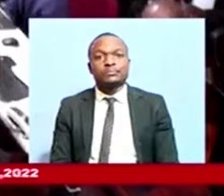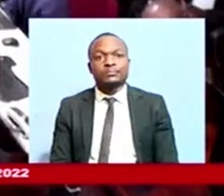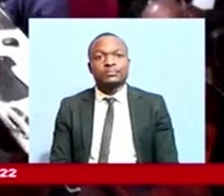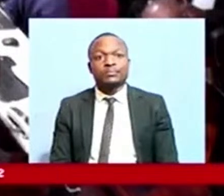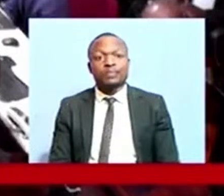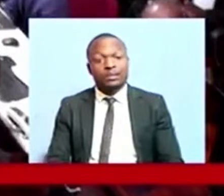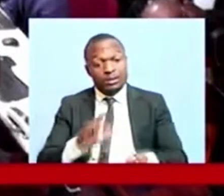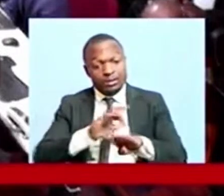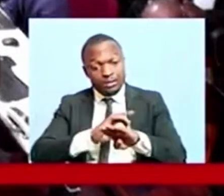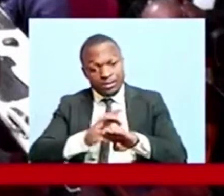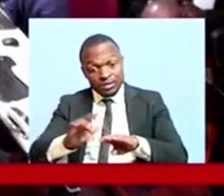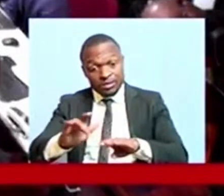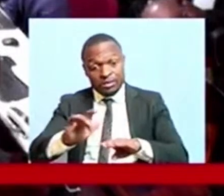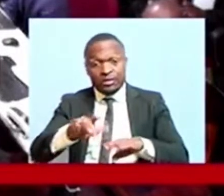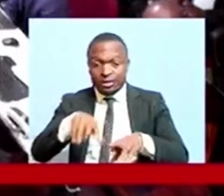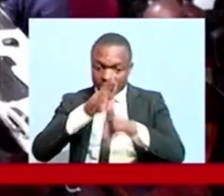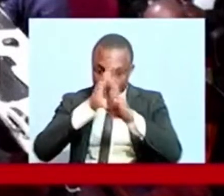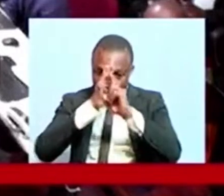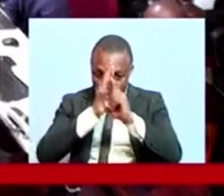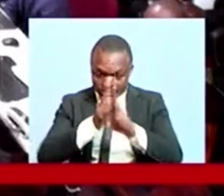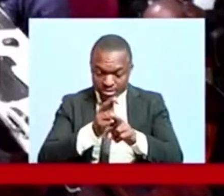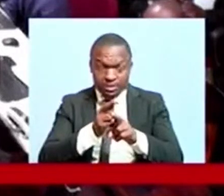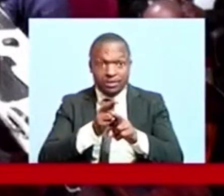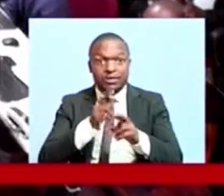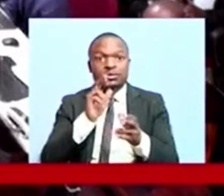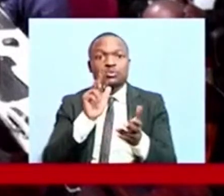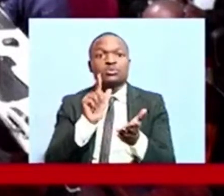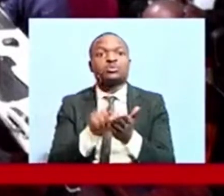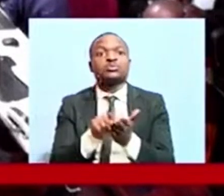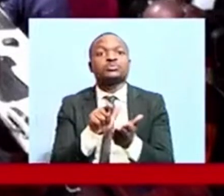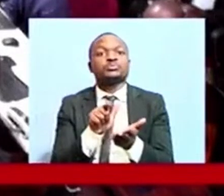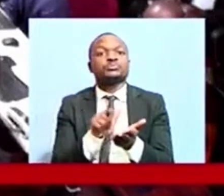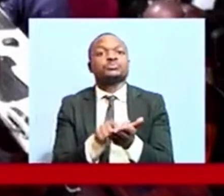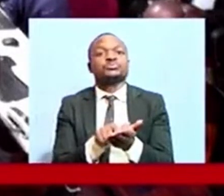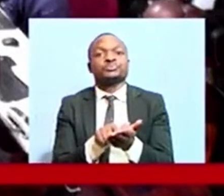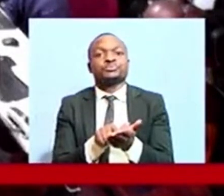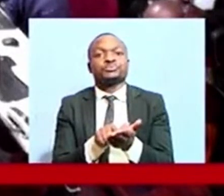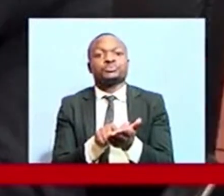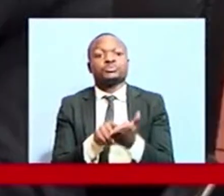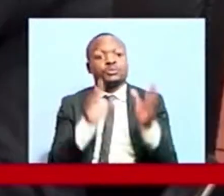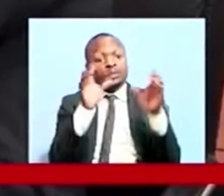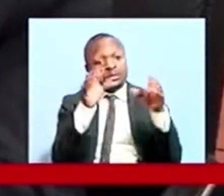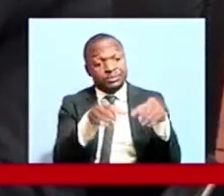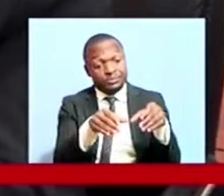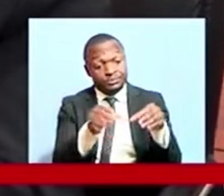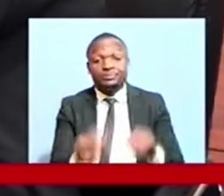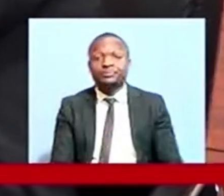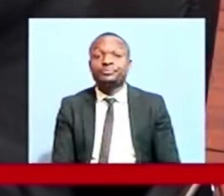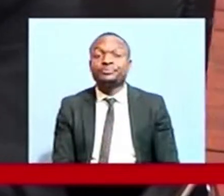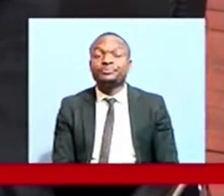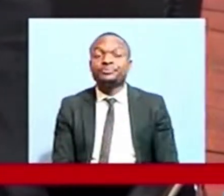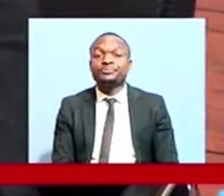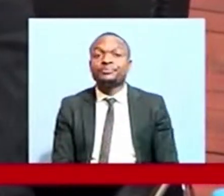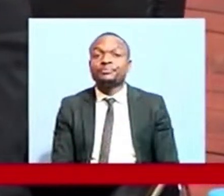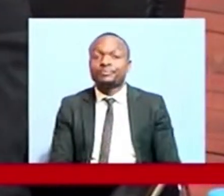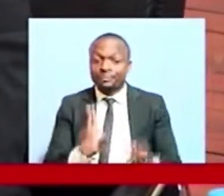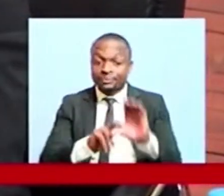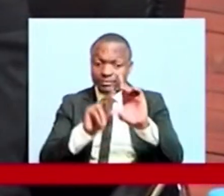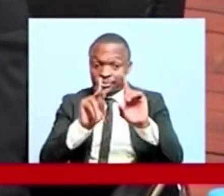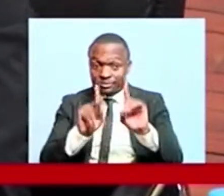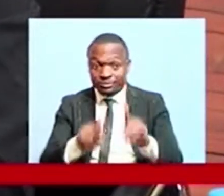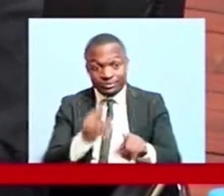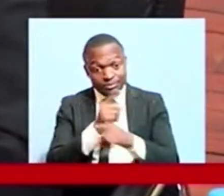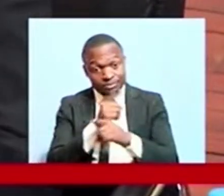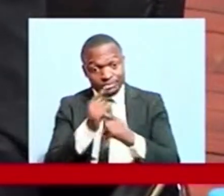lack of respect to regulation by councils. Chair, we have just